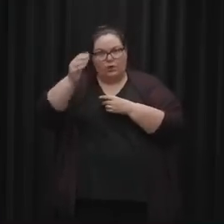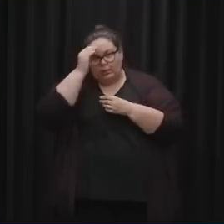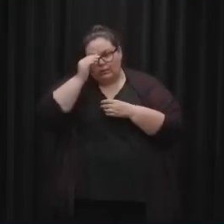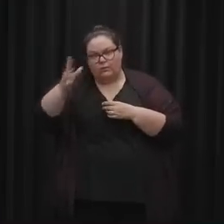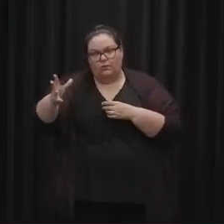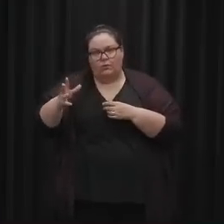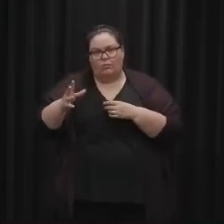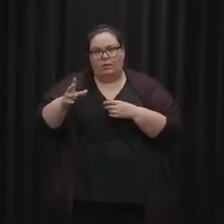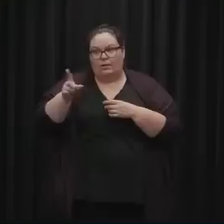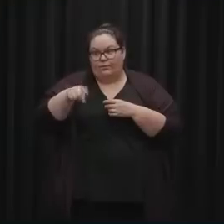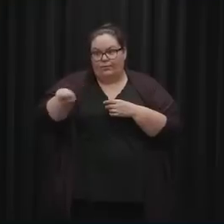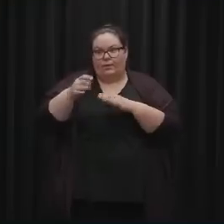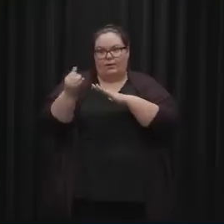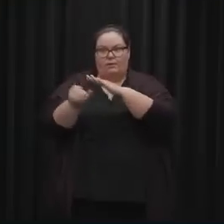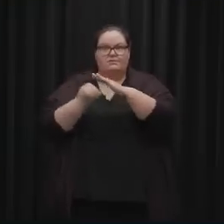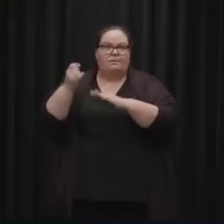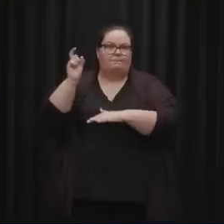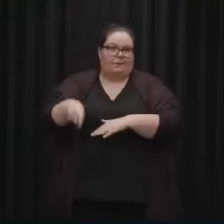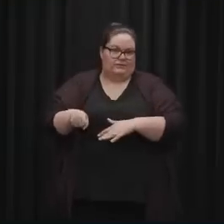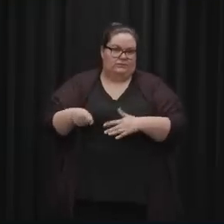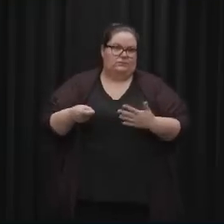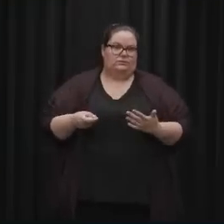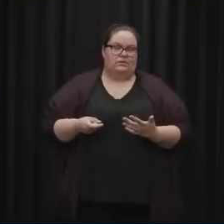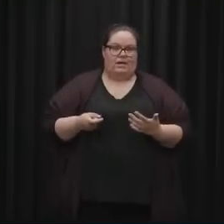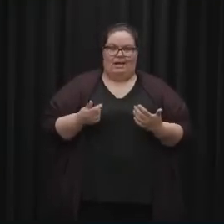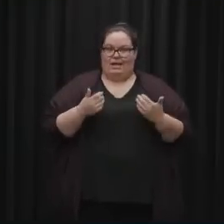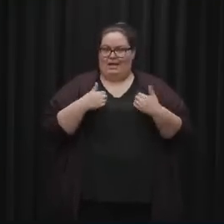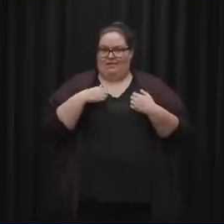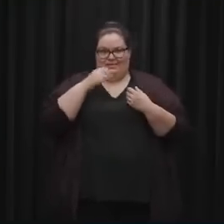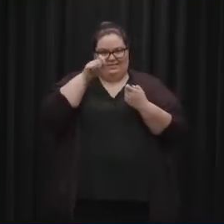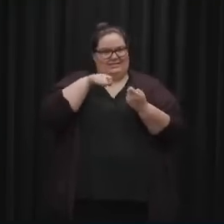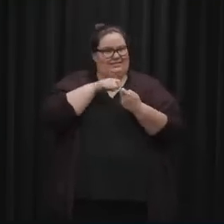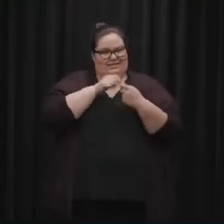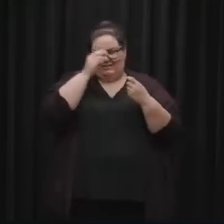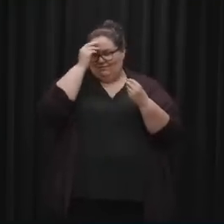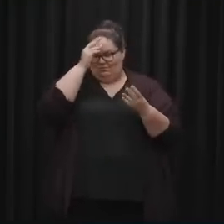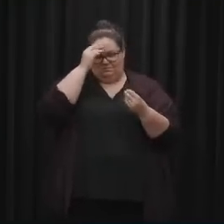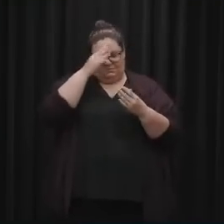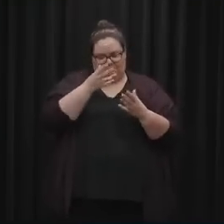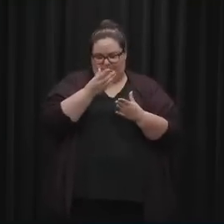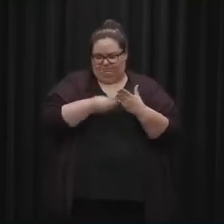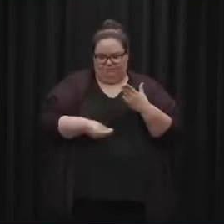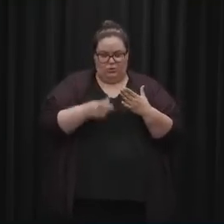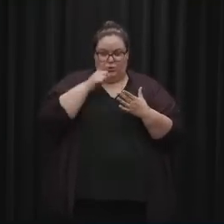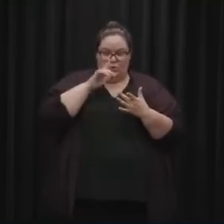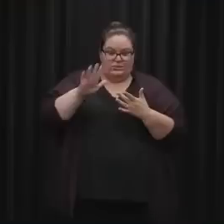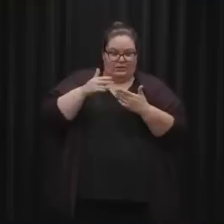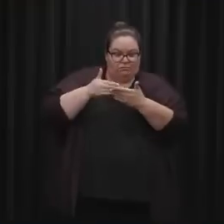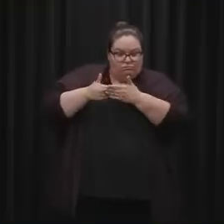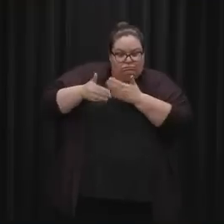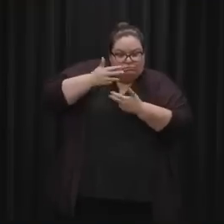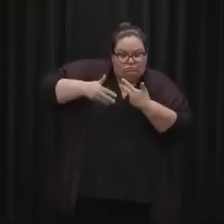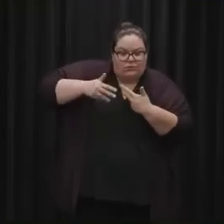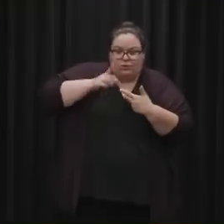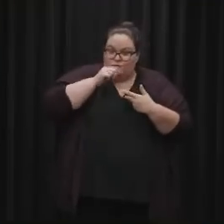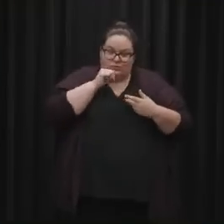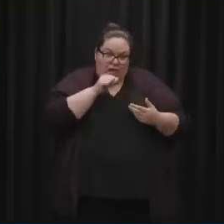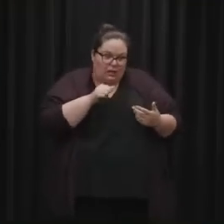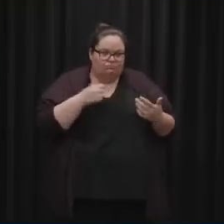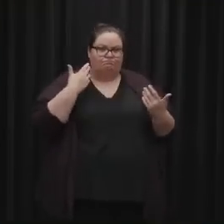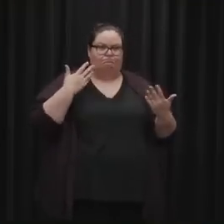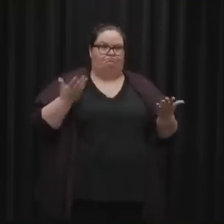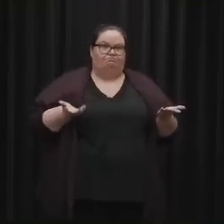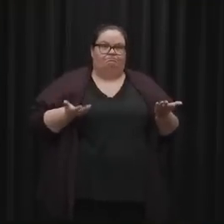close contacts would be told to self-isolate. I don't have the exact information on who is a close contact and who's not a close contact